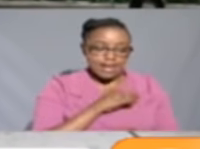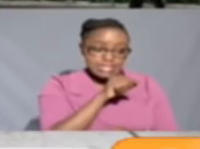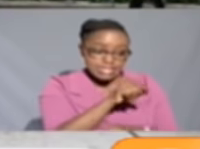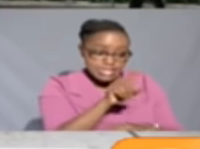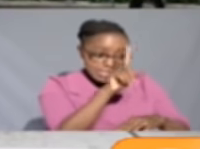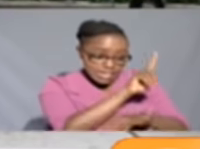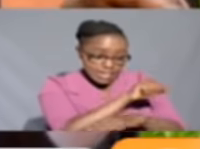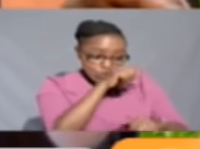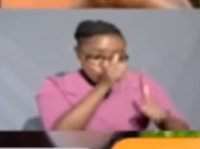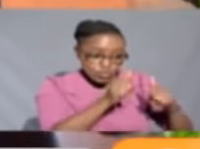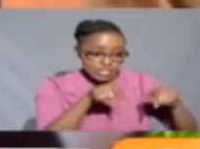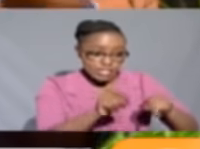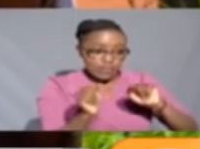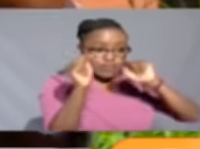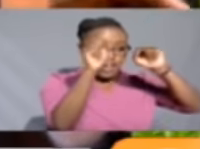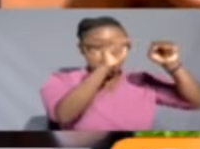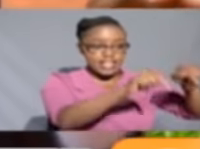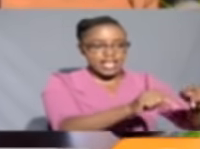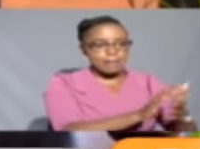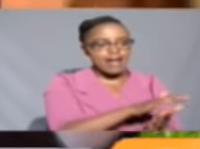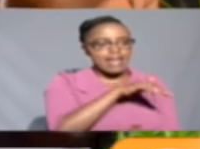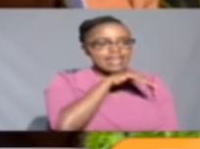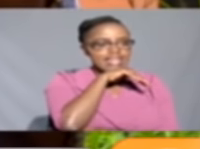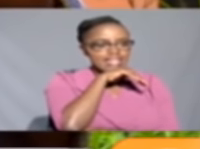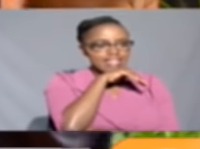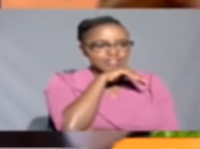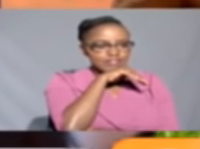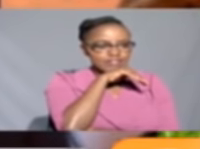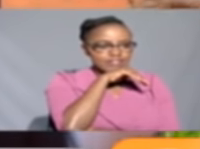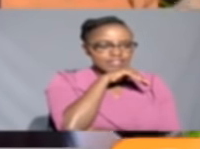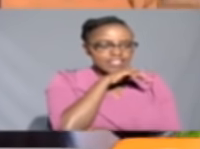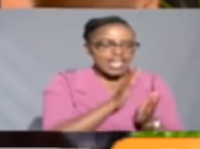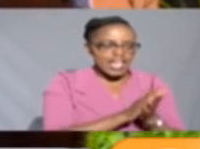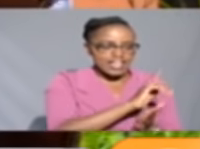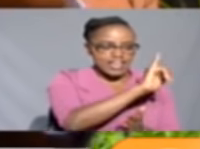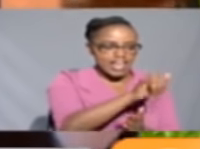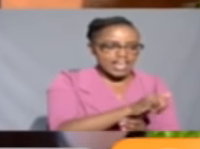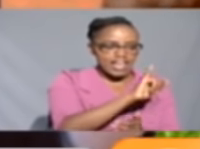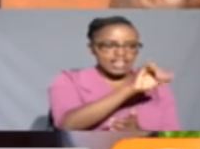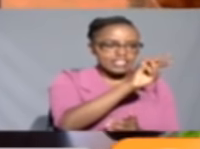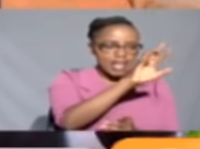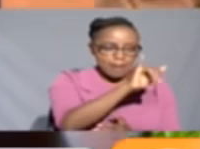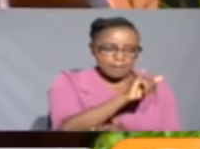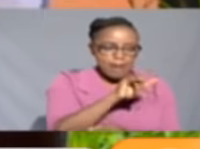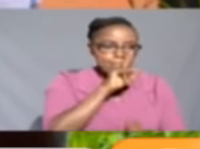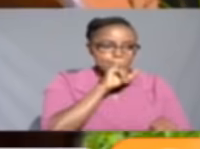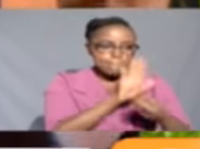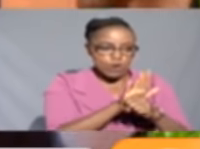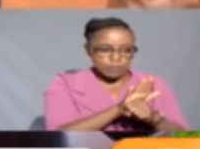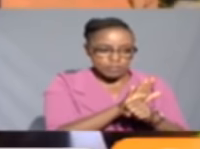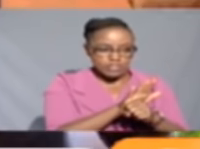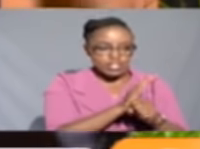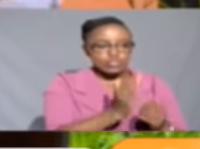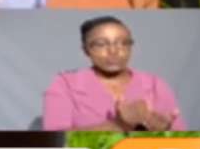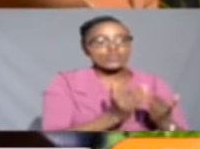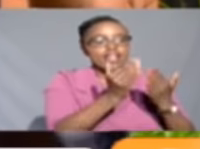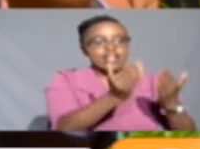they attacked, Raila and Jimmy Wanjigi had promised to